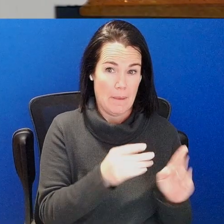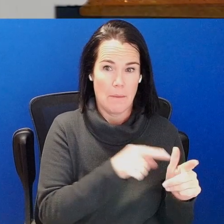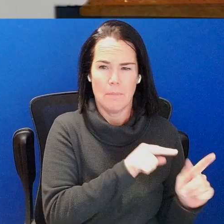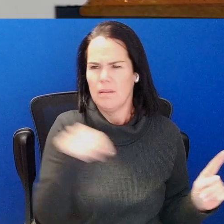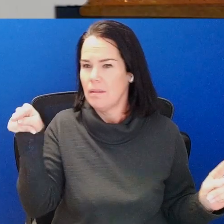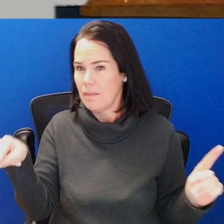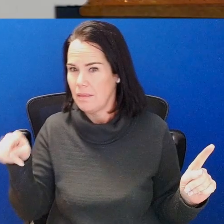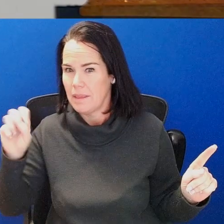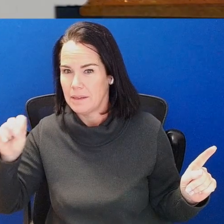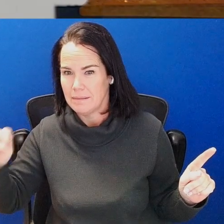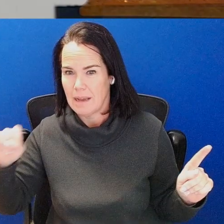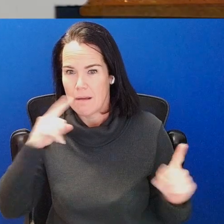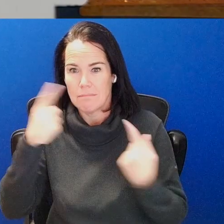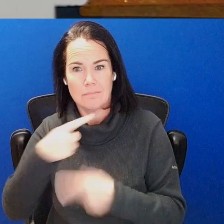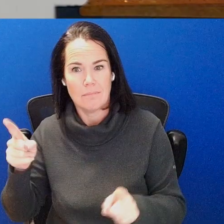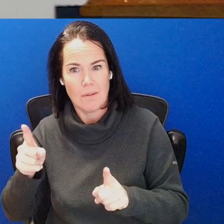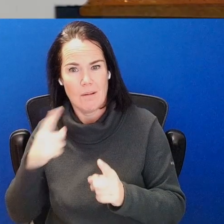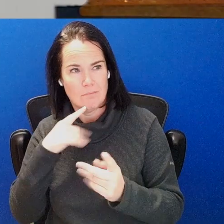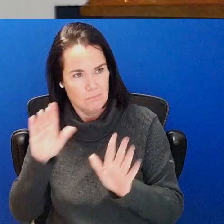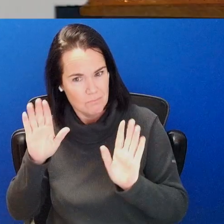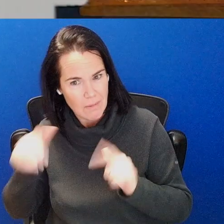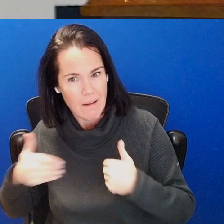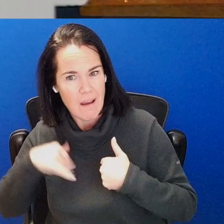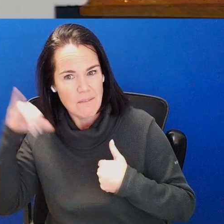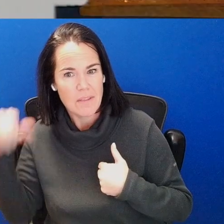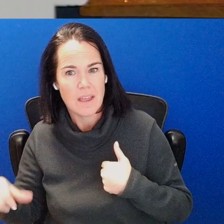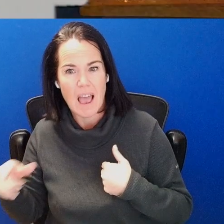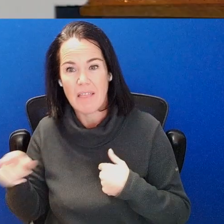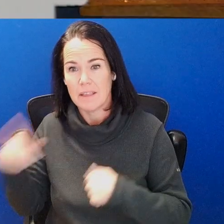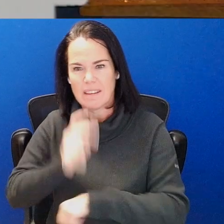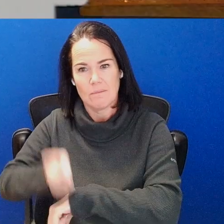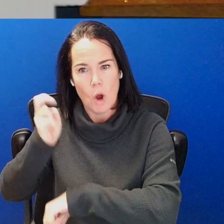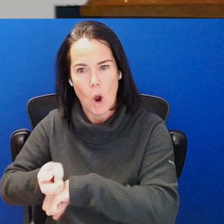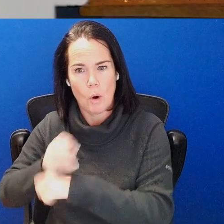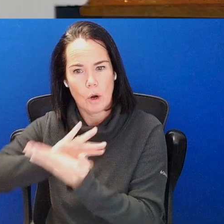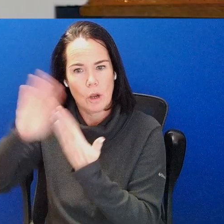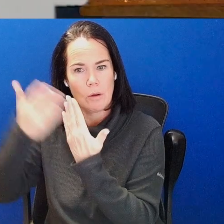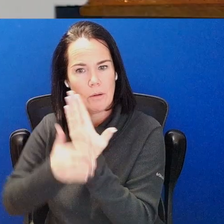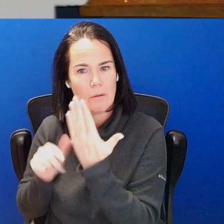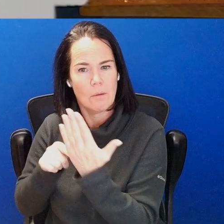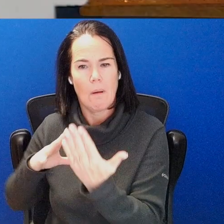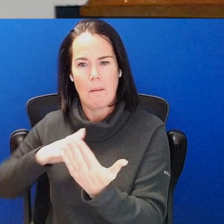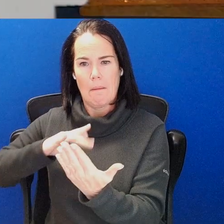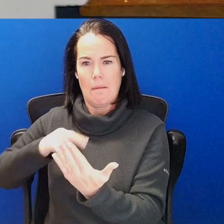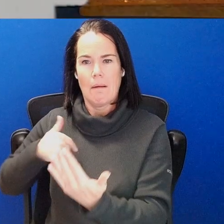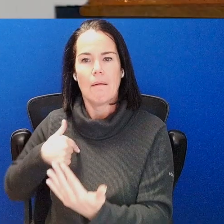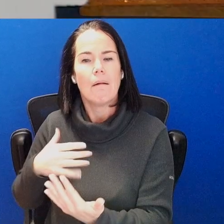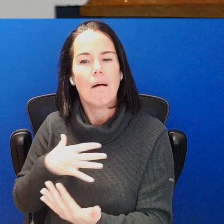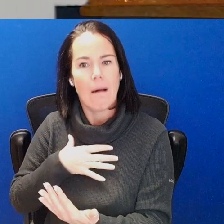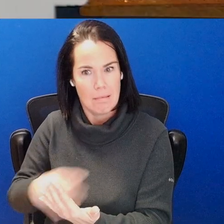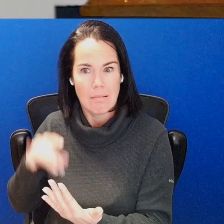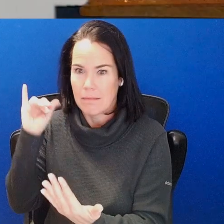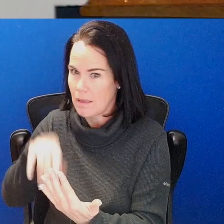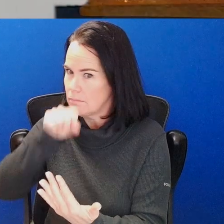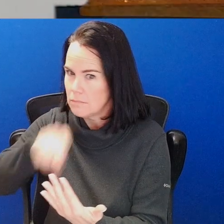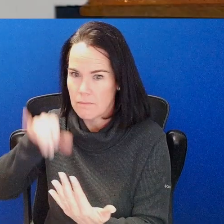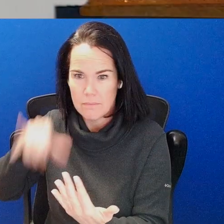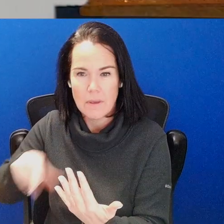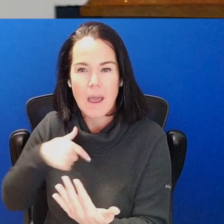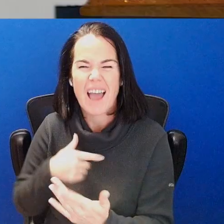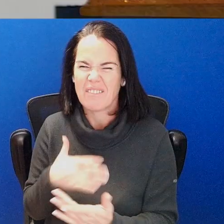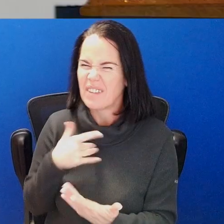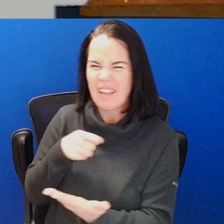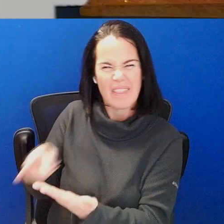But when Sterling Ink came out with this, and the fact that it was hardbound, which I absolutely have loved, and I feel like that's been missing from the planner